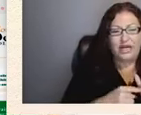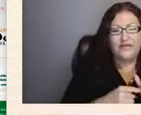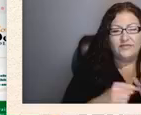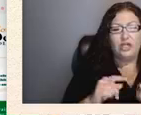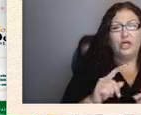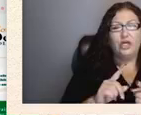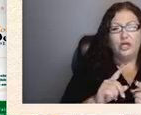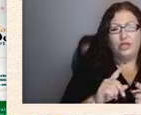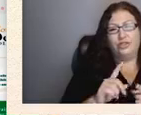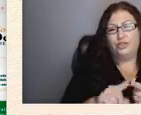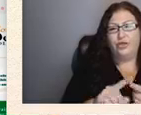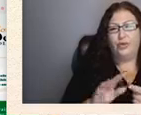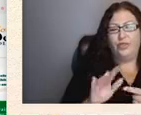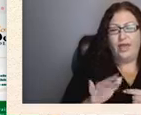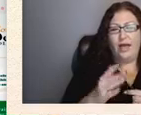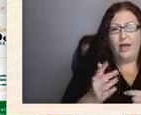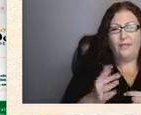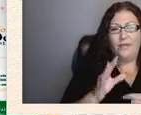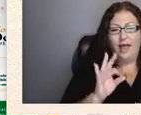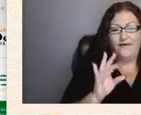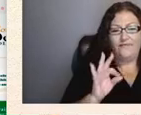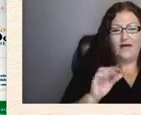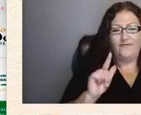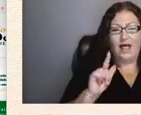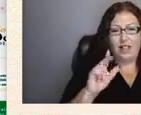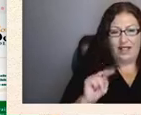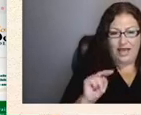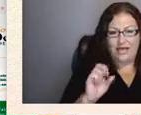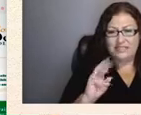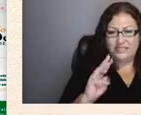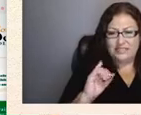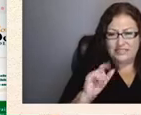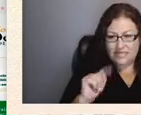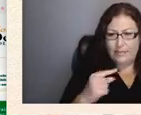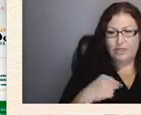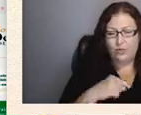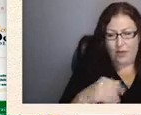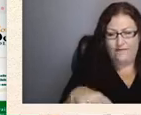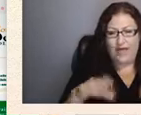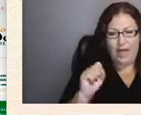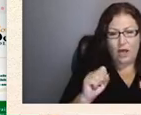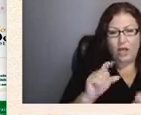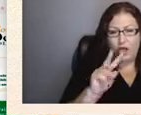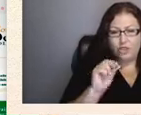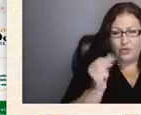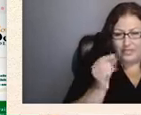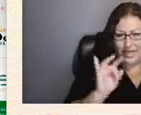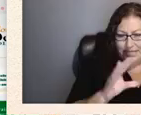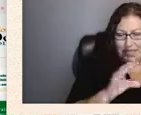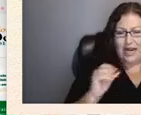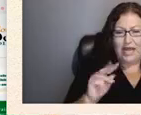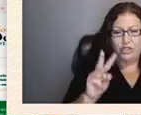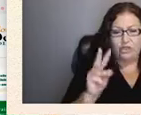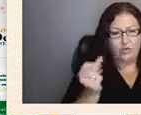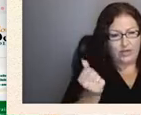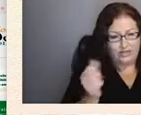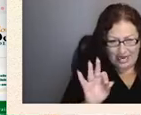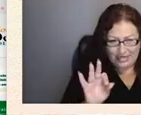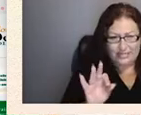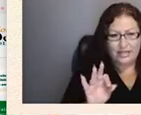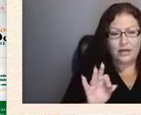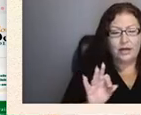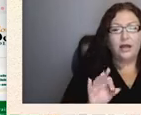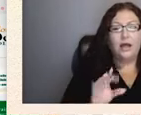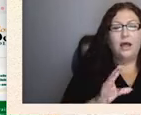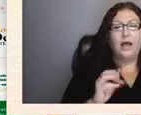the FFLN summits that we have held both in 2018 and in 2019. And